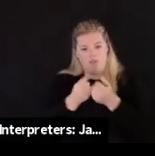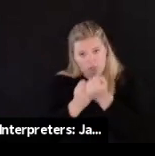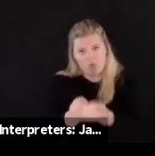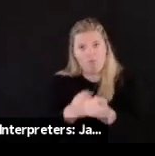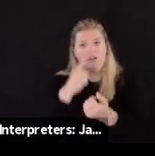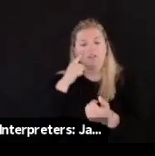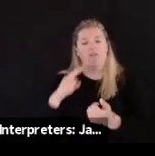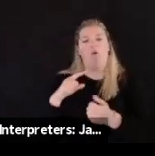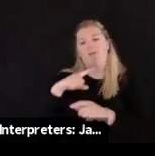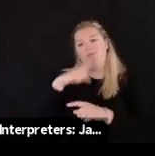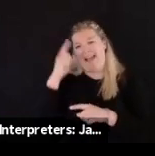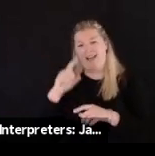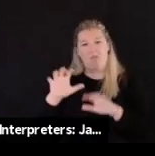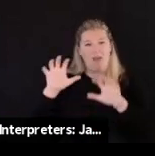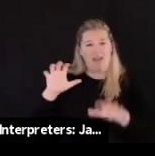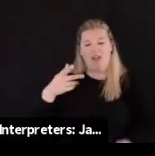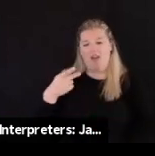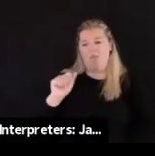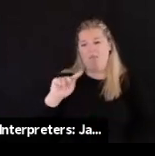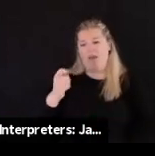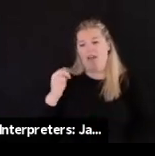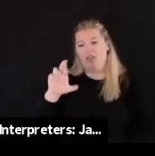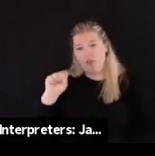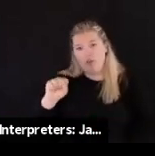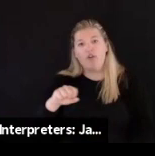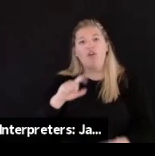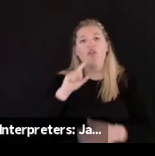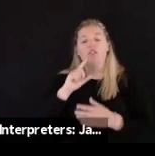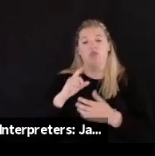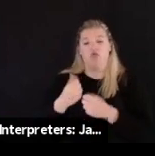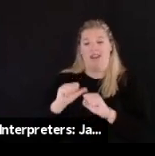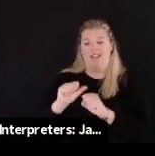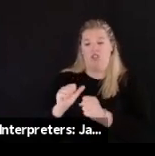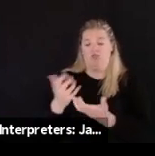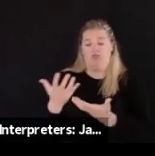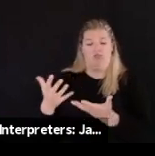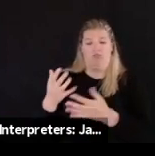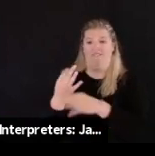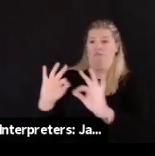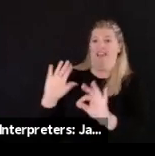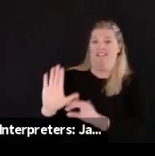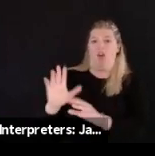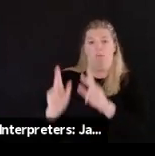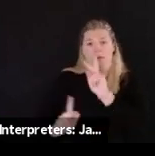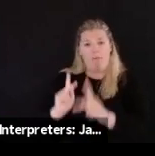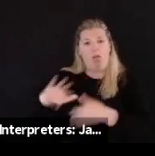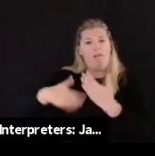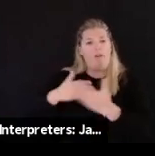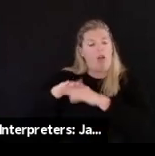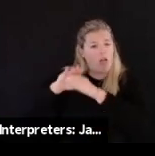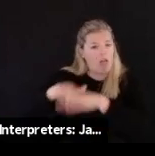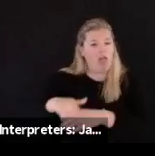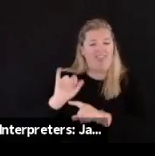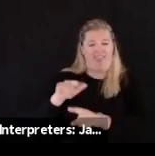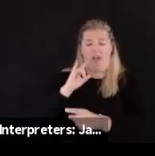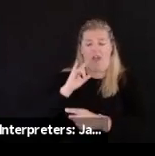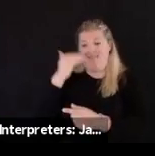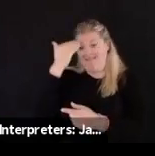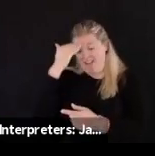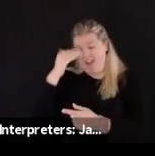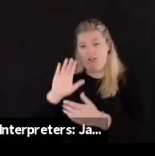Party, American Indian movement that fight for radical liberation of their people, of all oppressed people. Knowledge of these groups, their organizations,